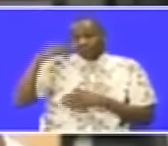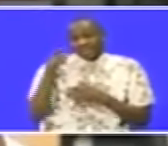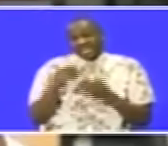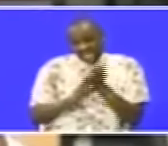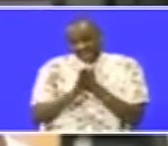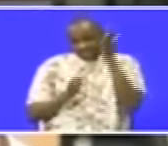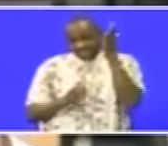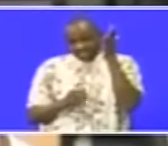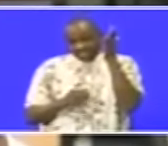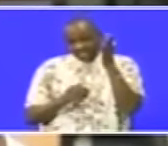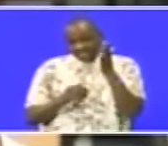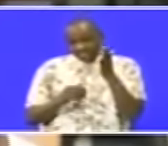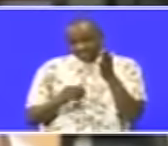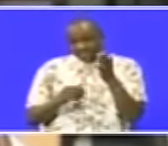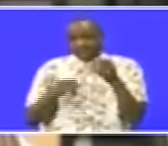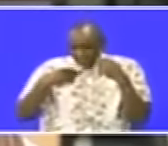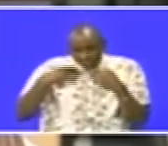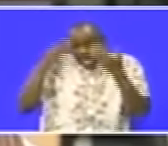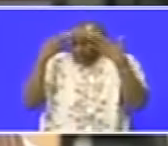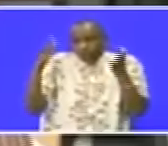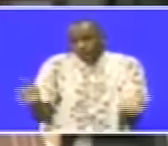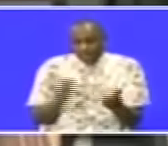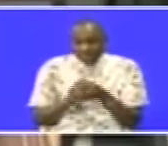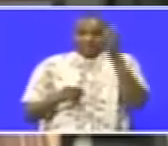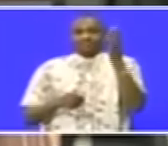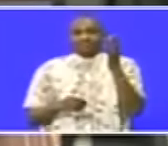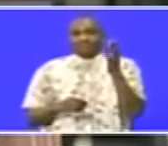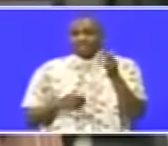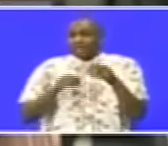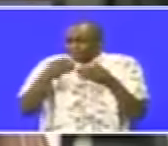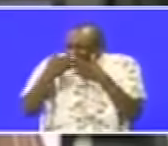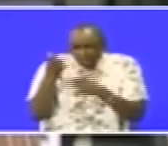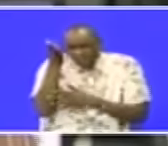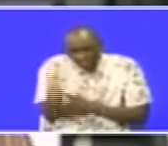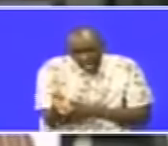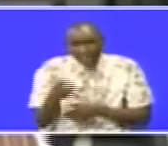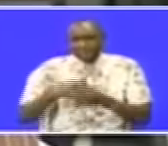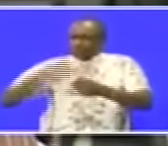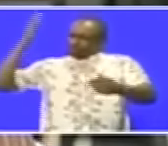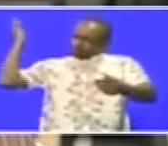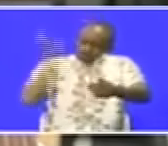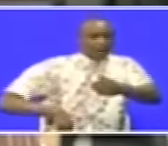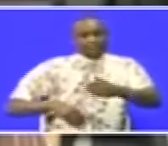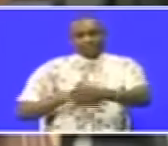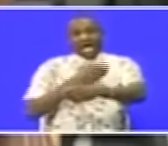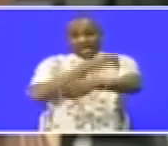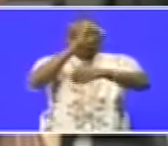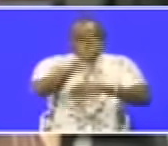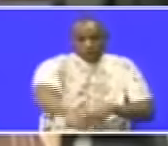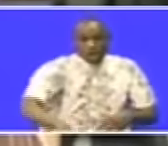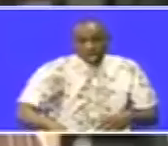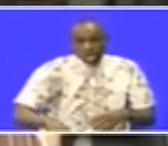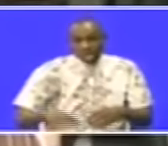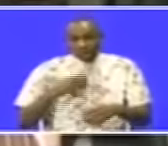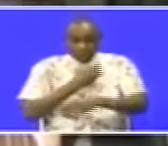kushoto, niliinua kama sijui. Nikagadi hivi tu na ikakato hapo hapo nikaanguka. Ilikatiwa